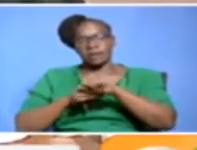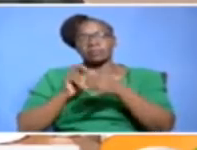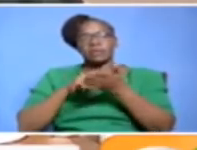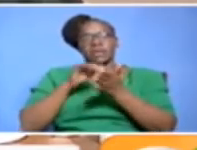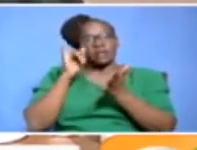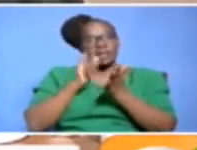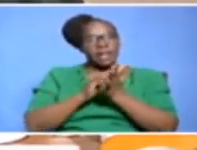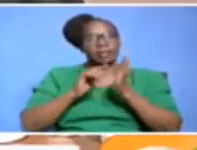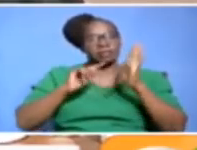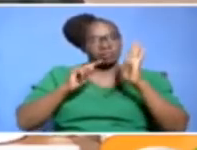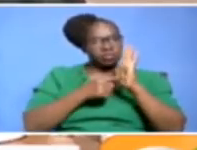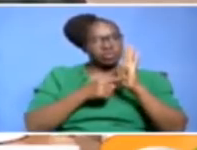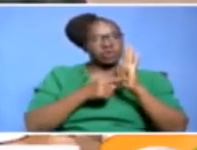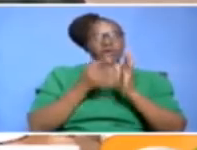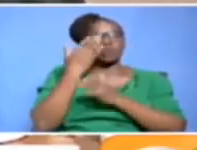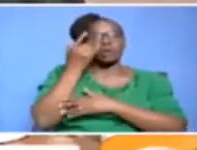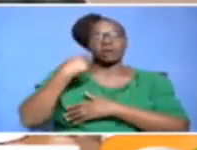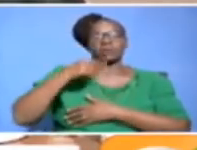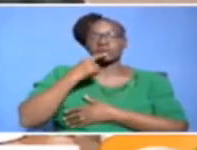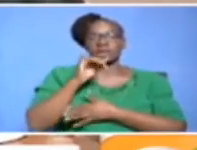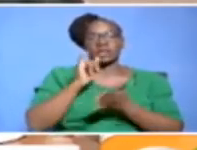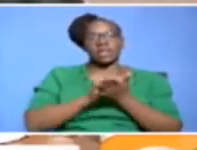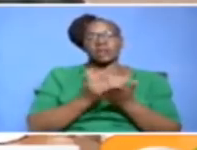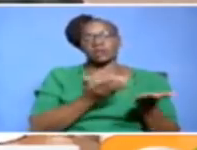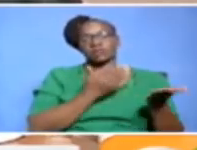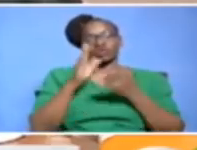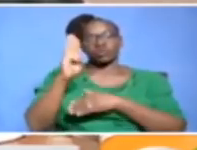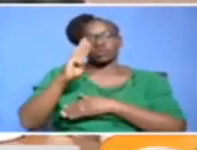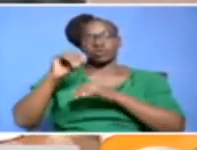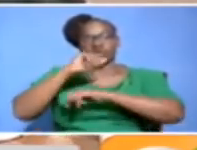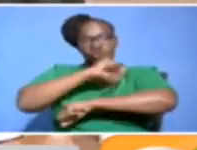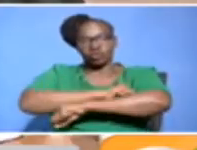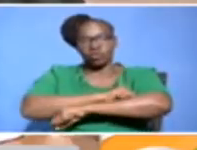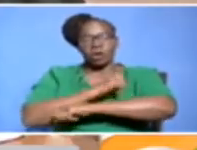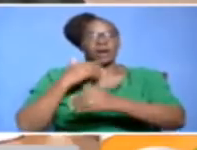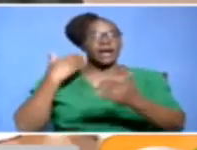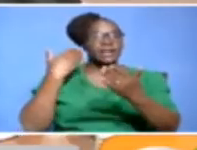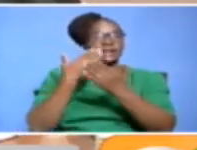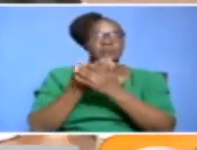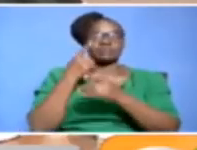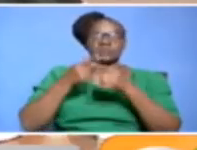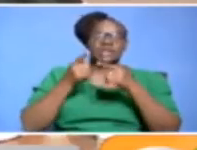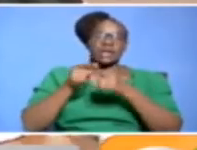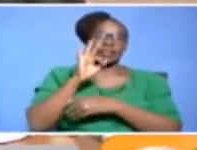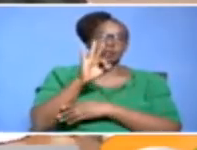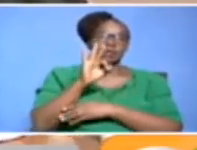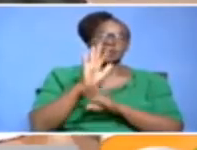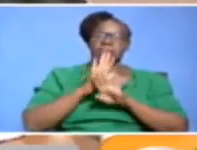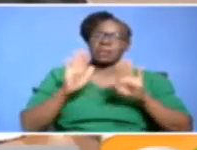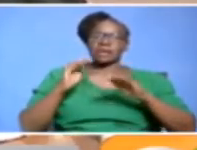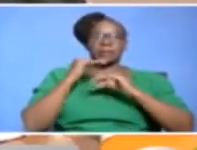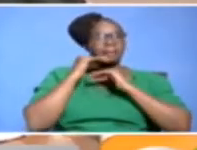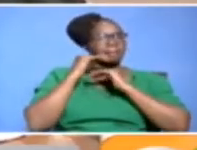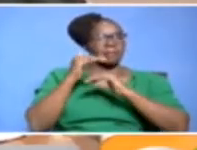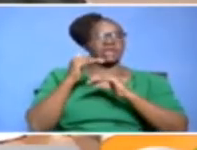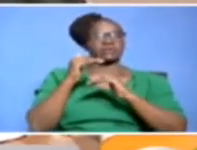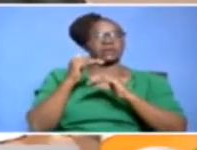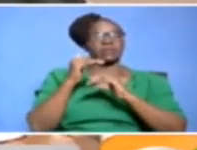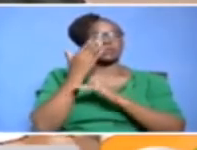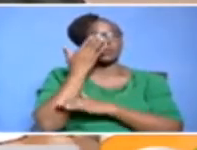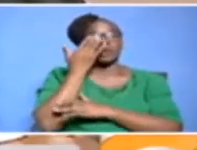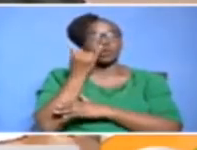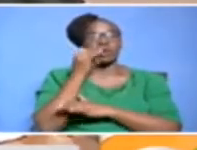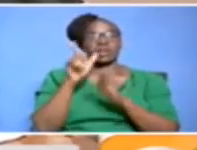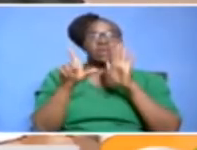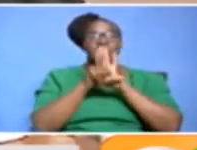underlying principle why we say that they go to the Borstal school until for 3 years only, because the